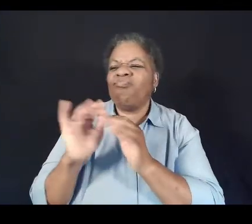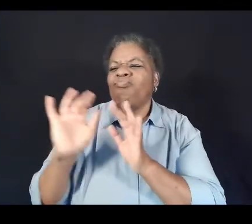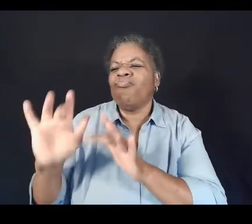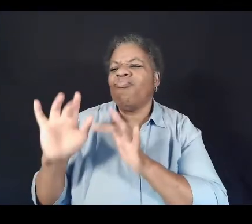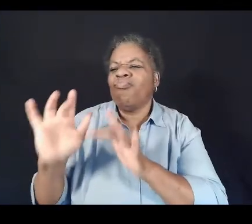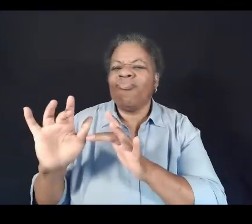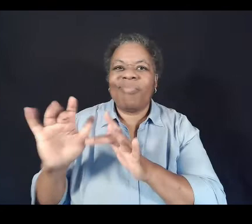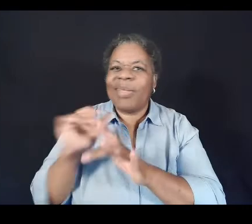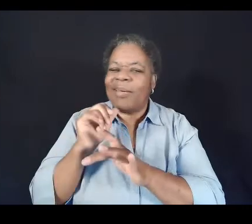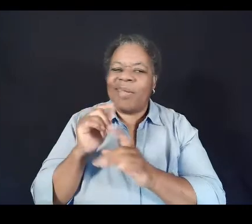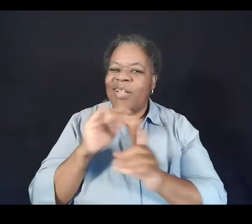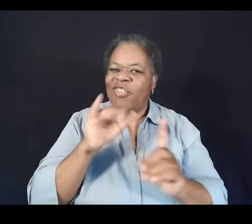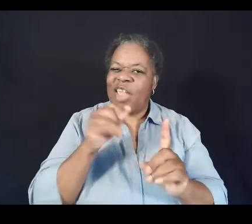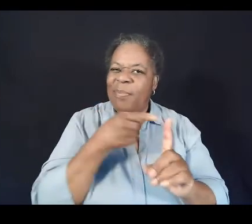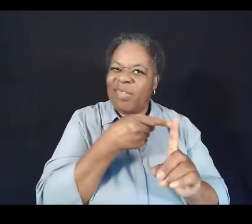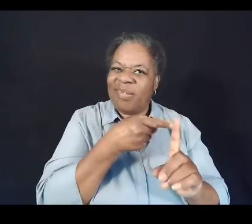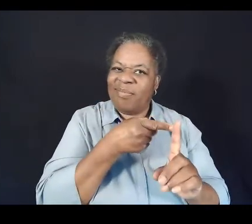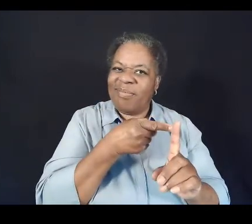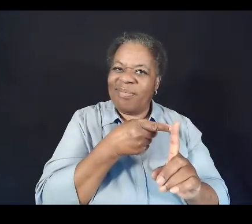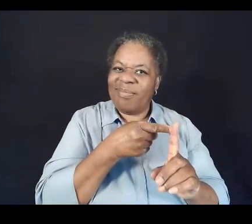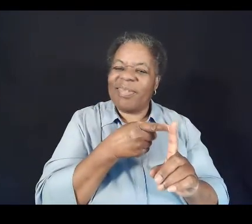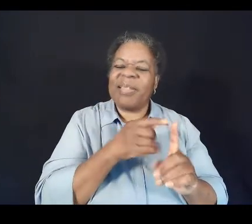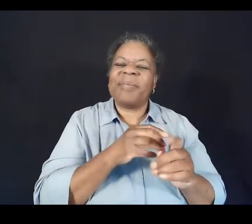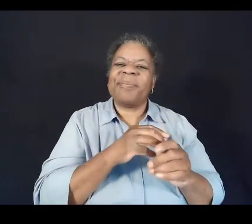Keep reading here and you'll see what I mean.